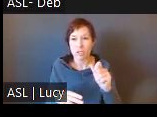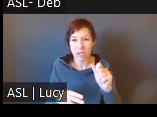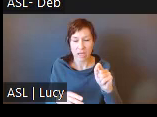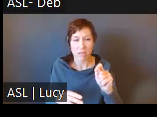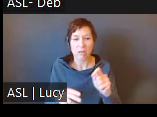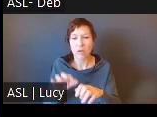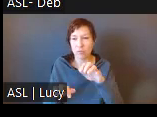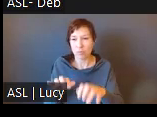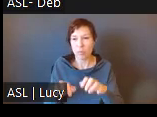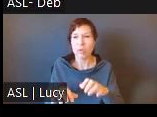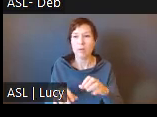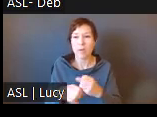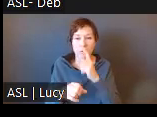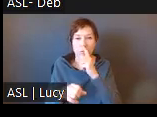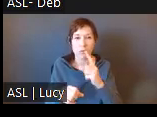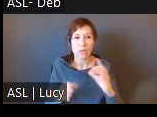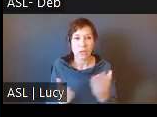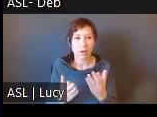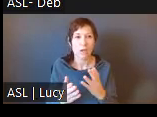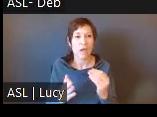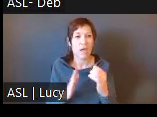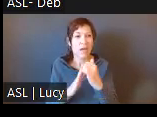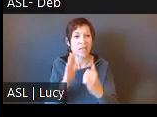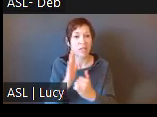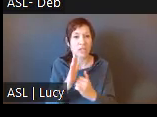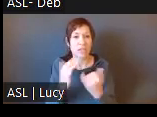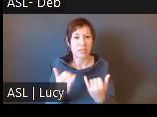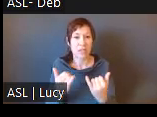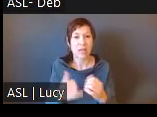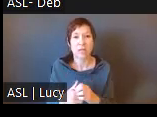the agenda for today. Does